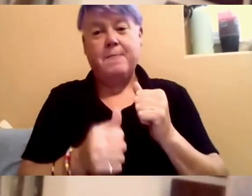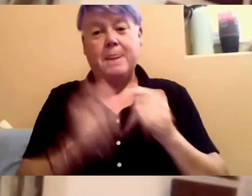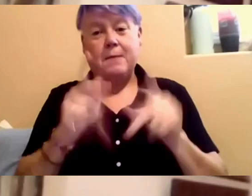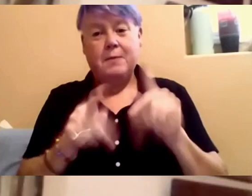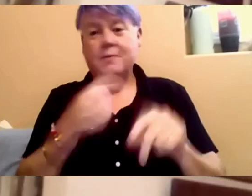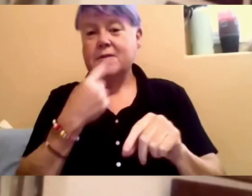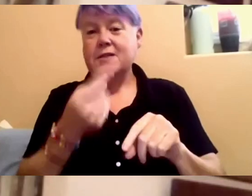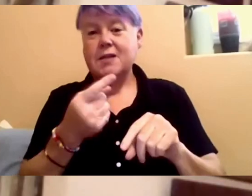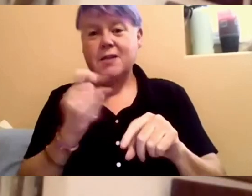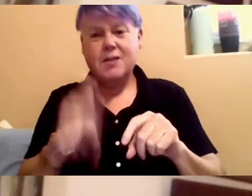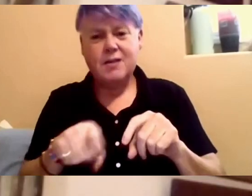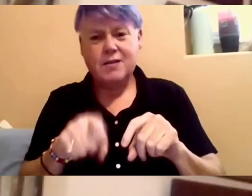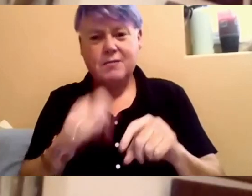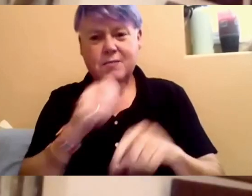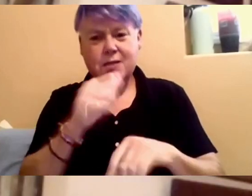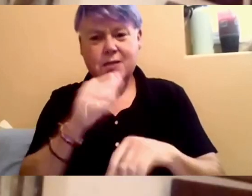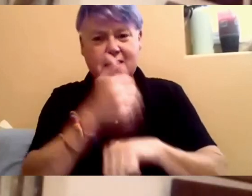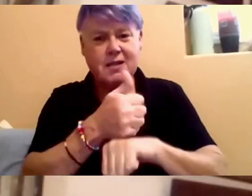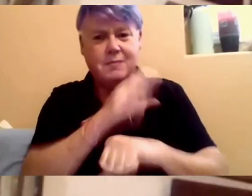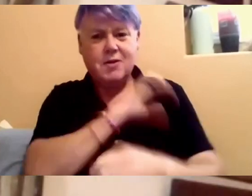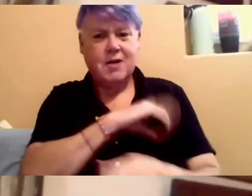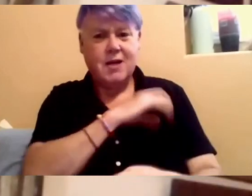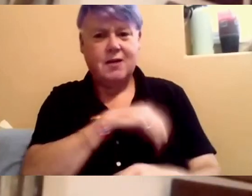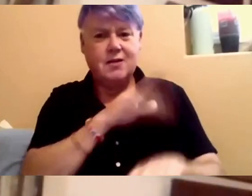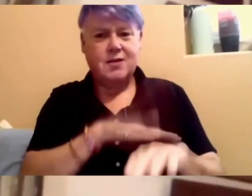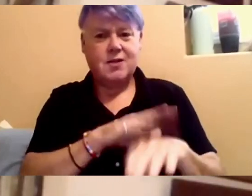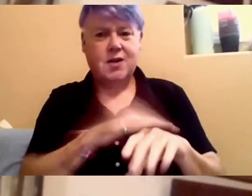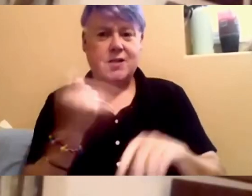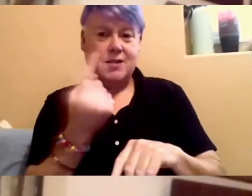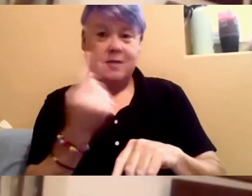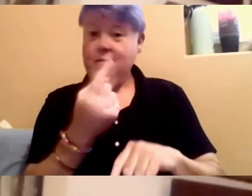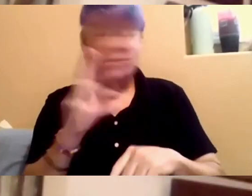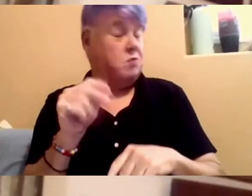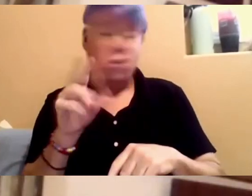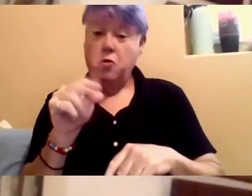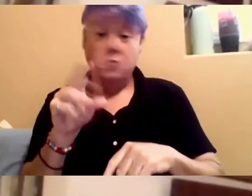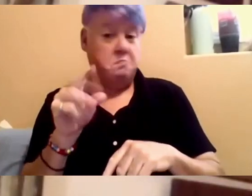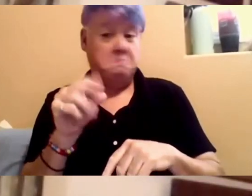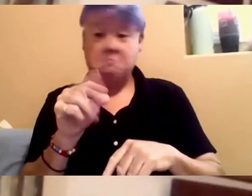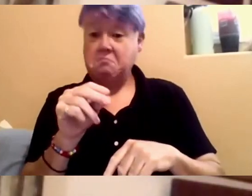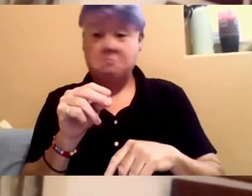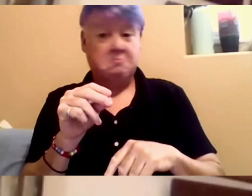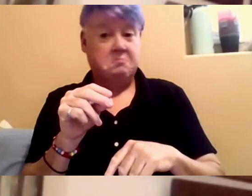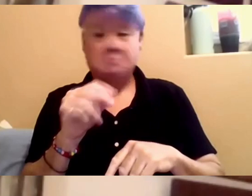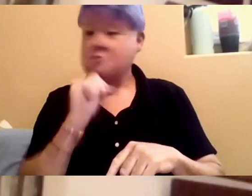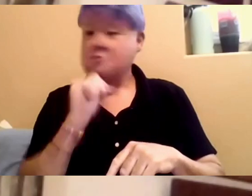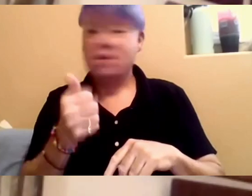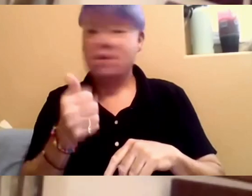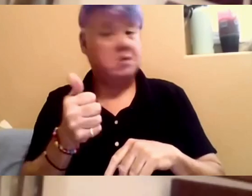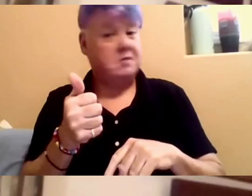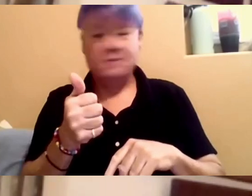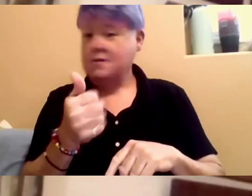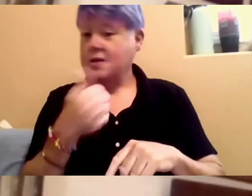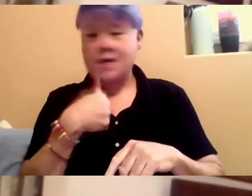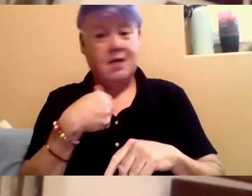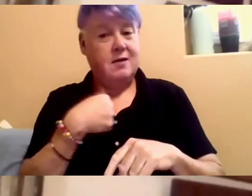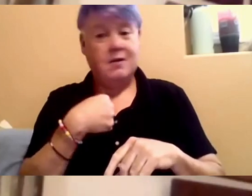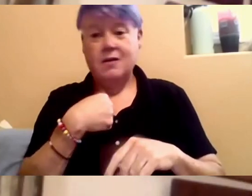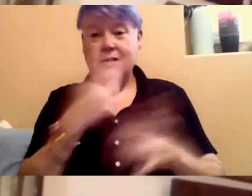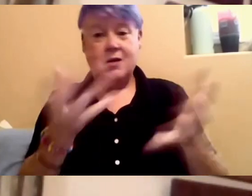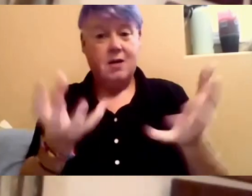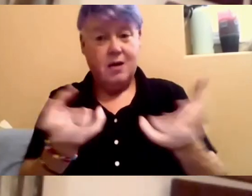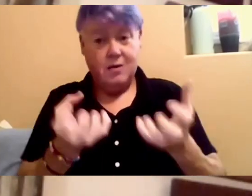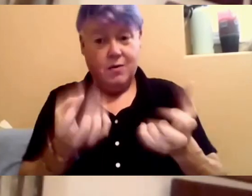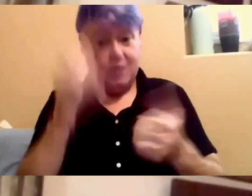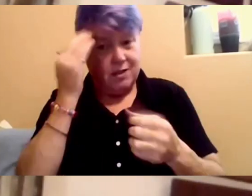you must base your characters on somebody. And the answer is no, certainly not. I want to know